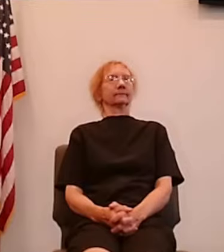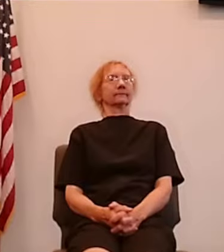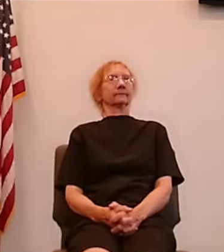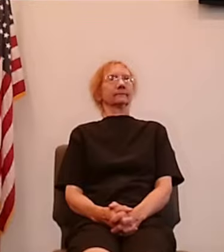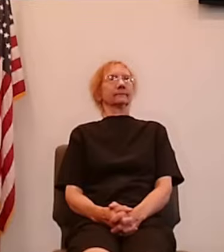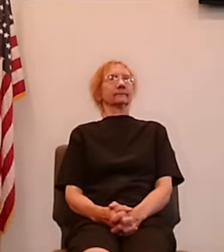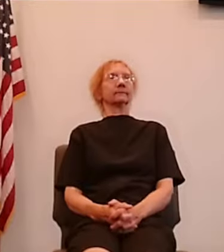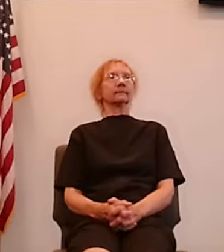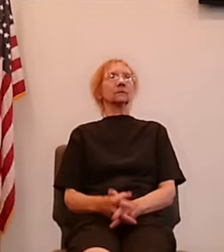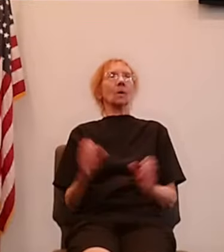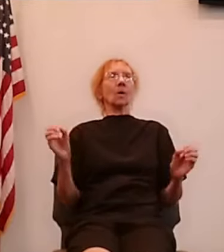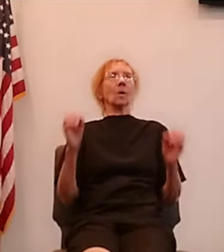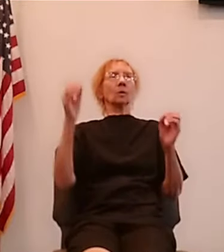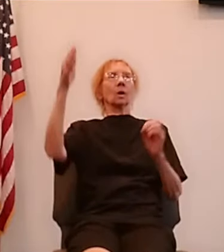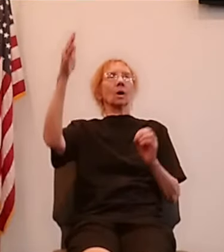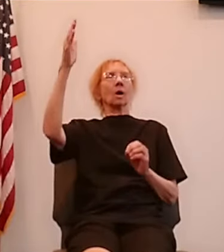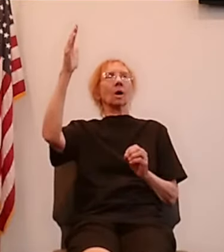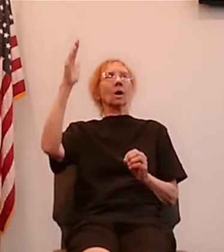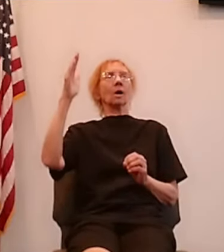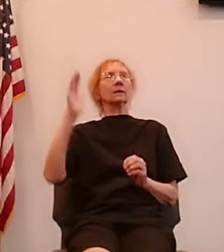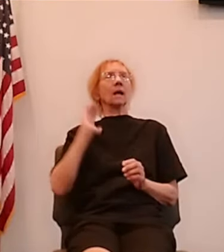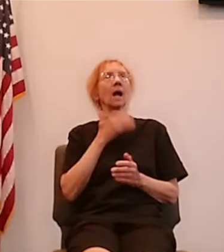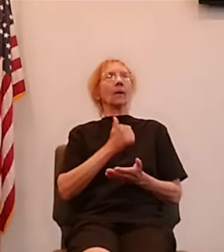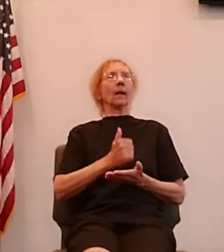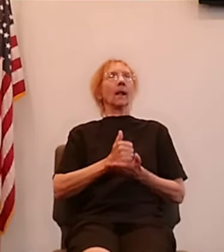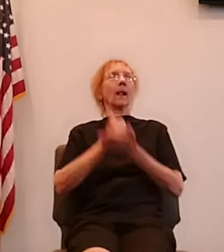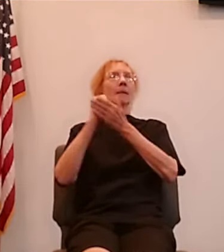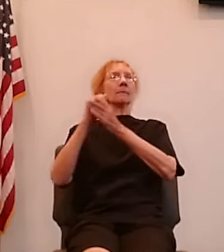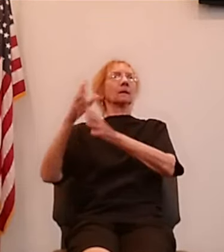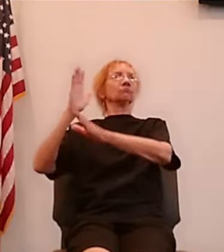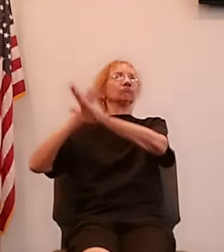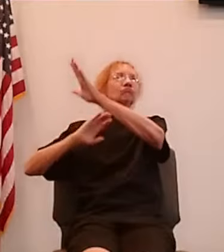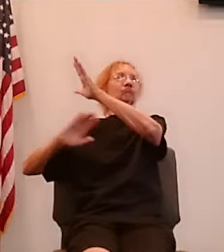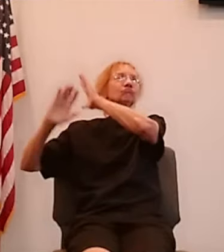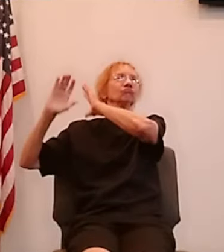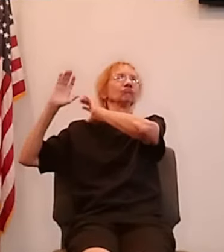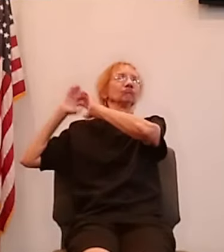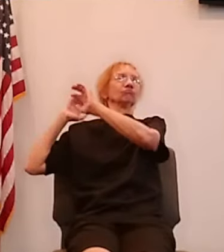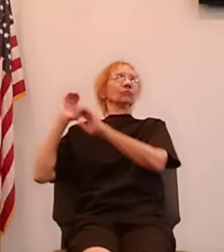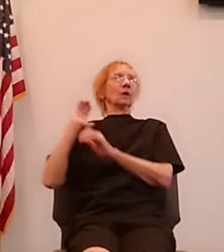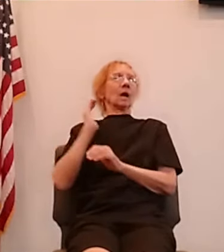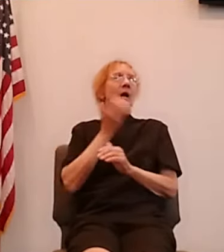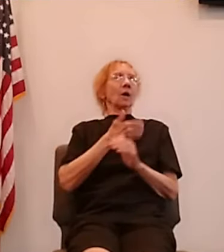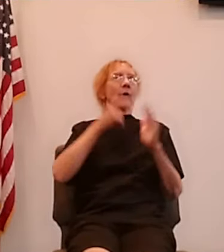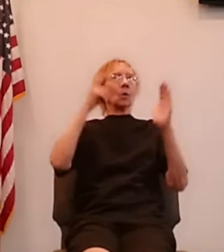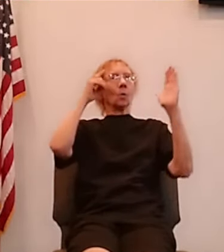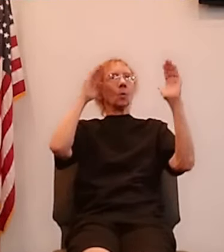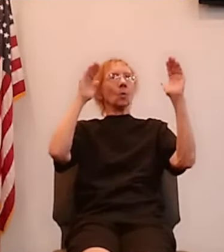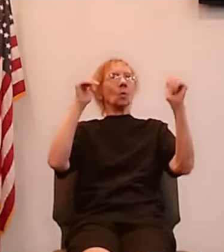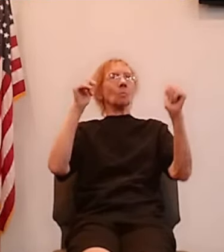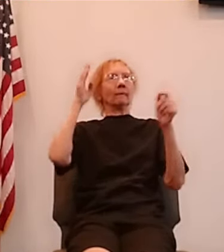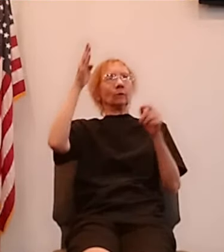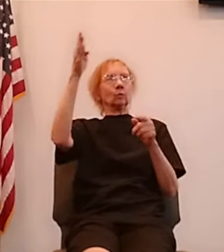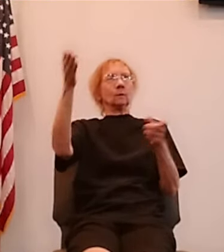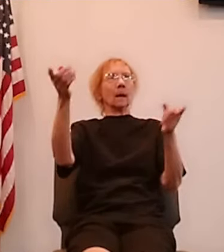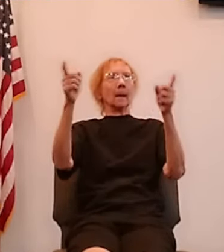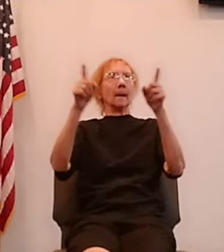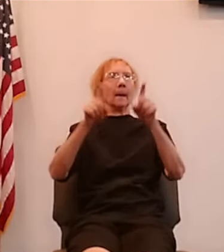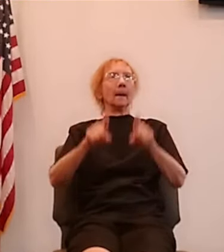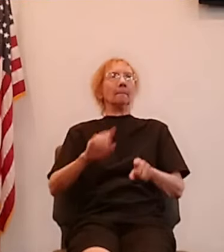O God, our help in ages past, our hope for years to come,